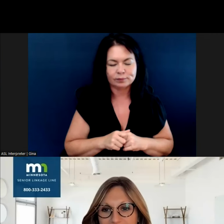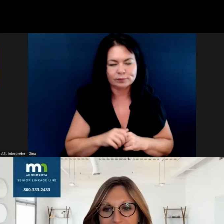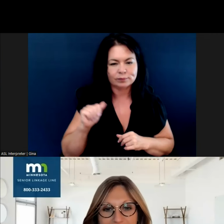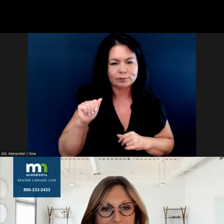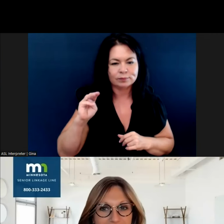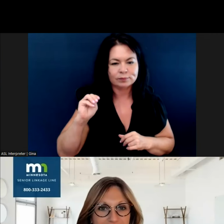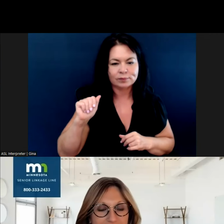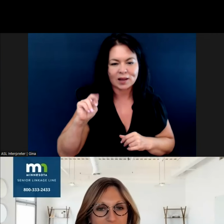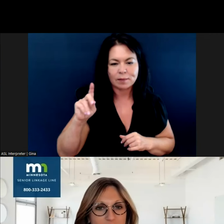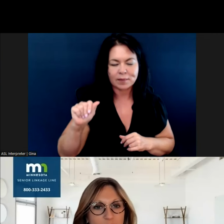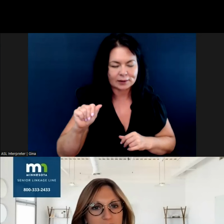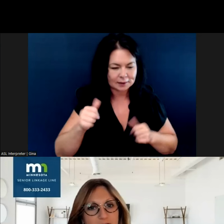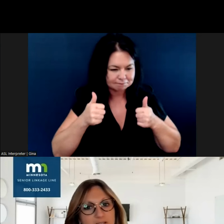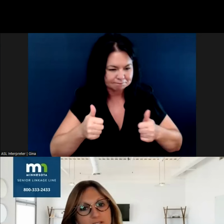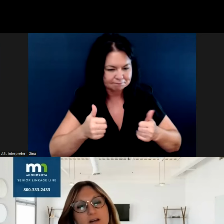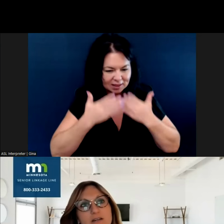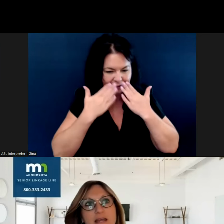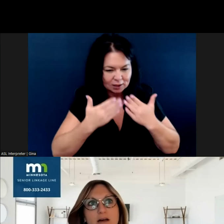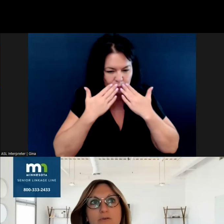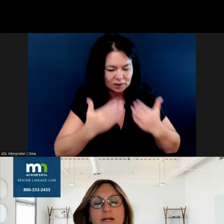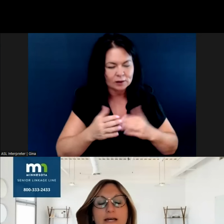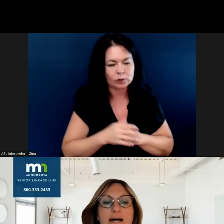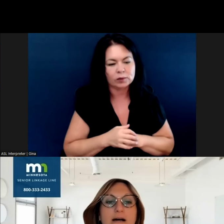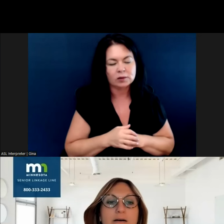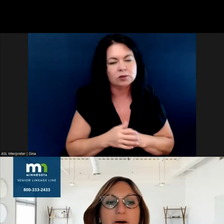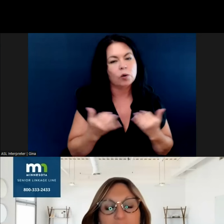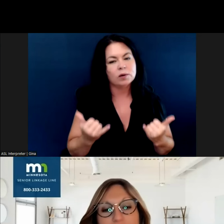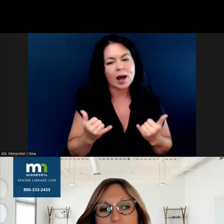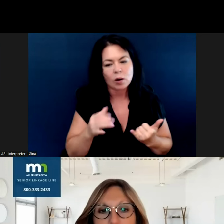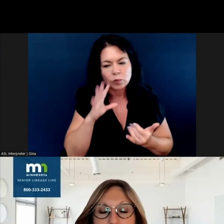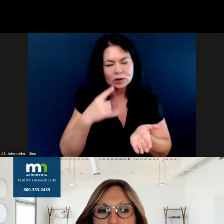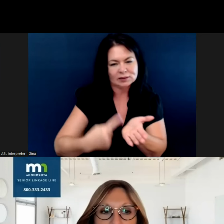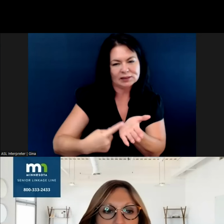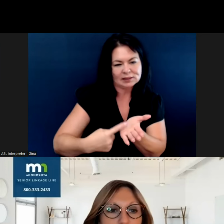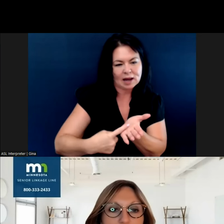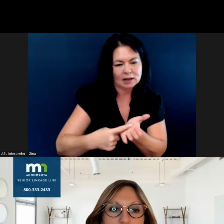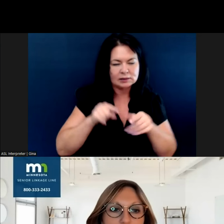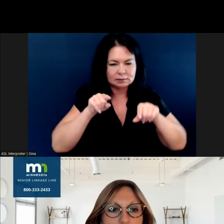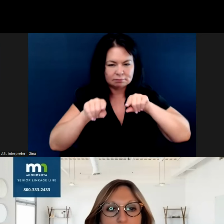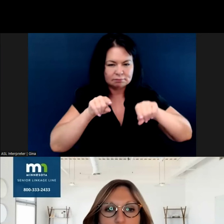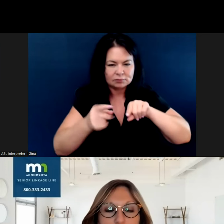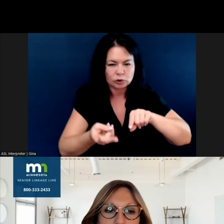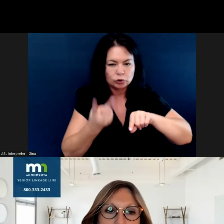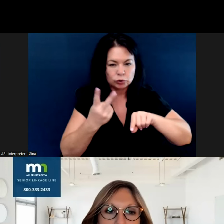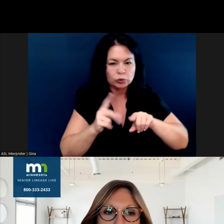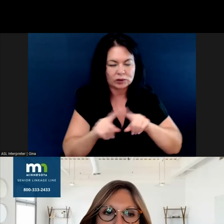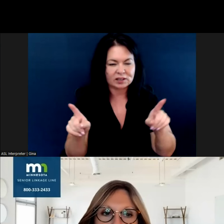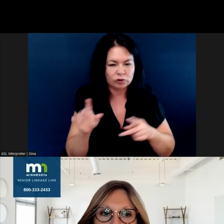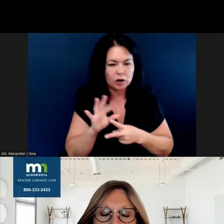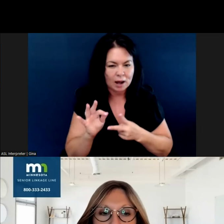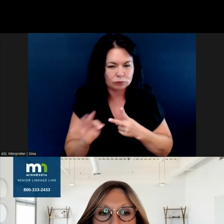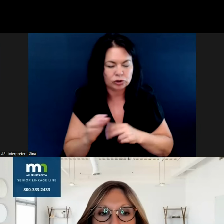much, Kelly. And yeah, so we are going to talk now about these two different options. So Kelly went over these two